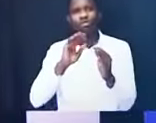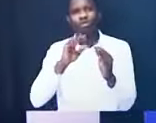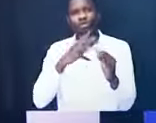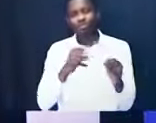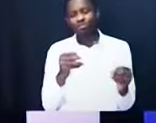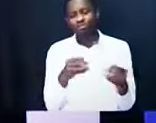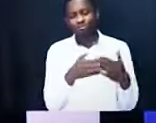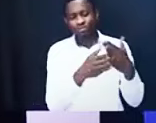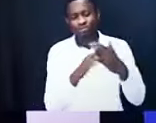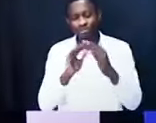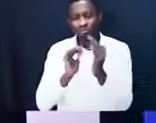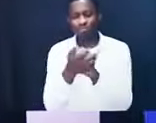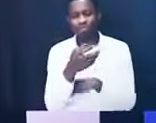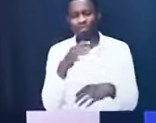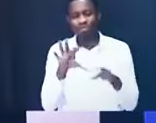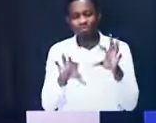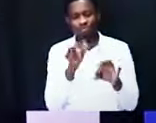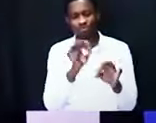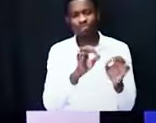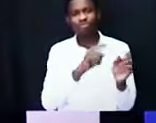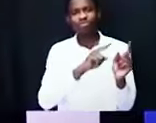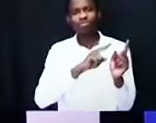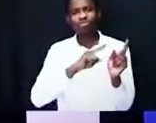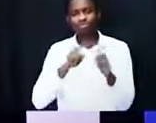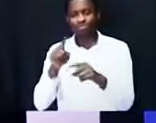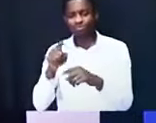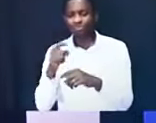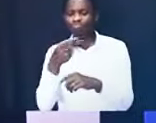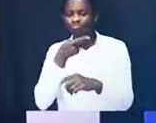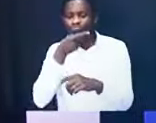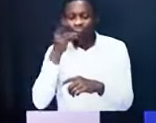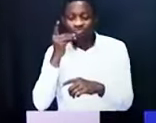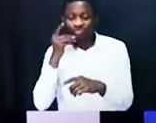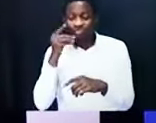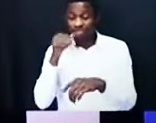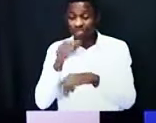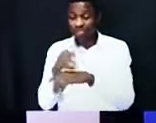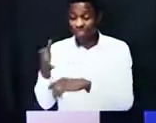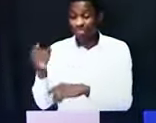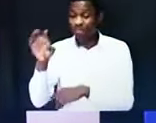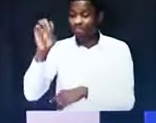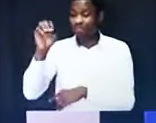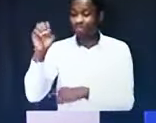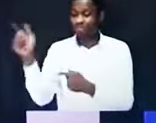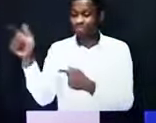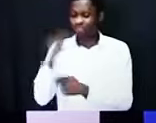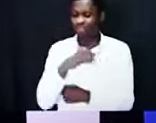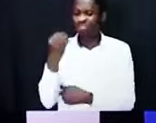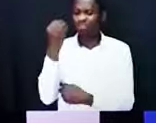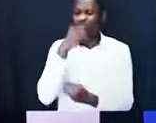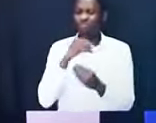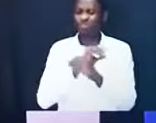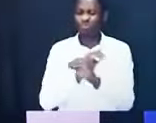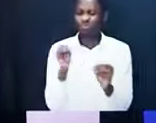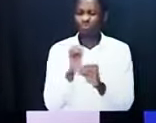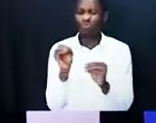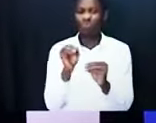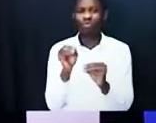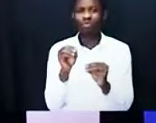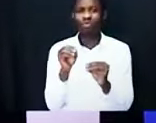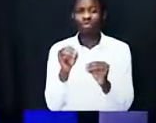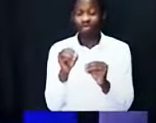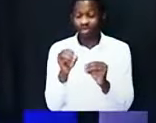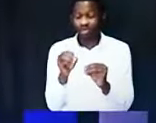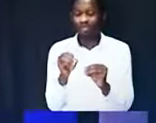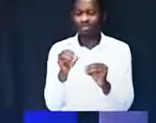where for 40 days he was tempted by the devil. He ate nothing during those days, and at the end of them he was